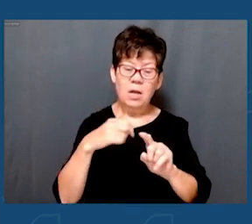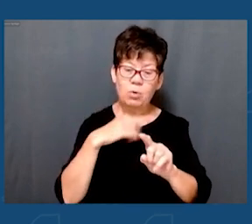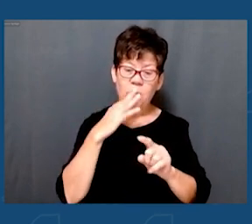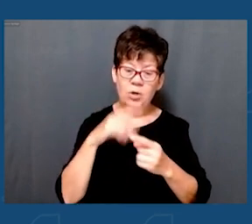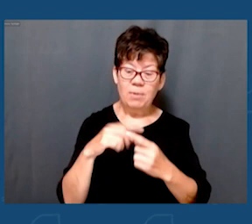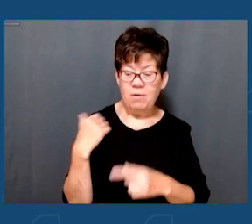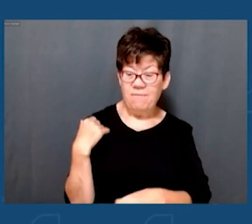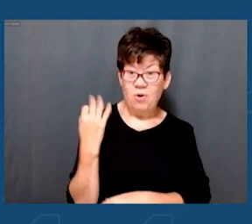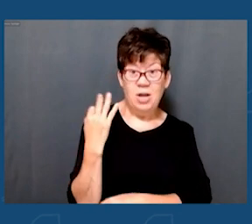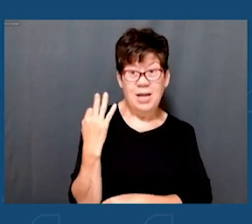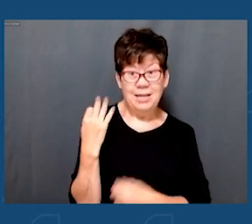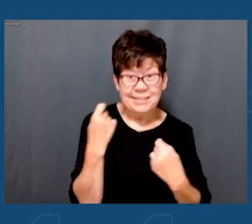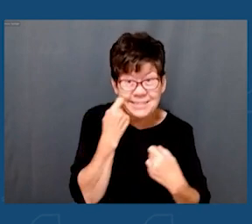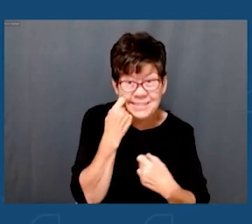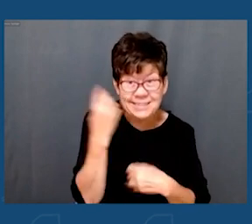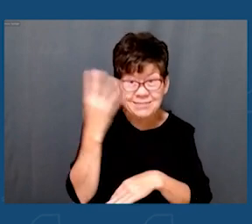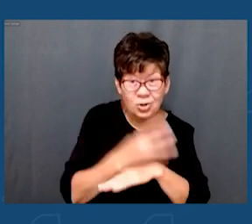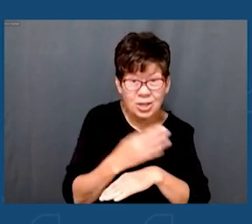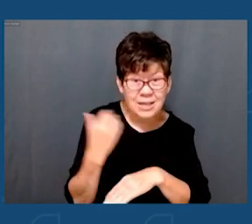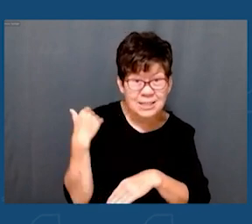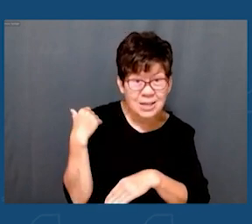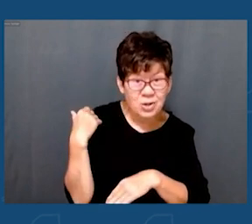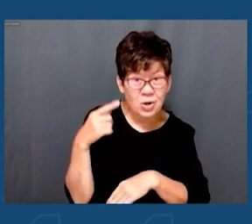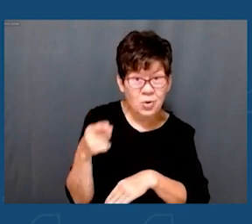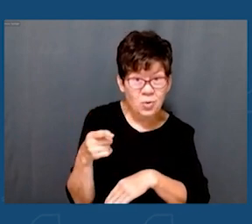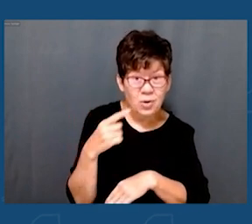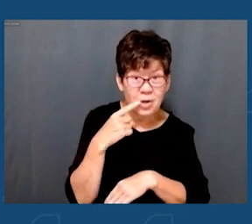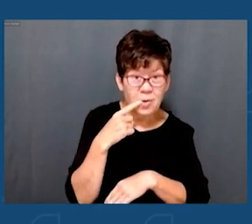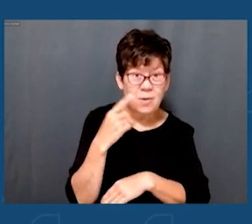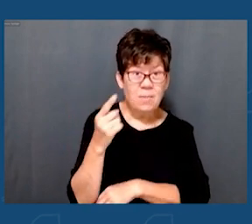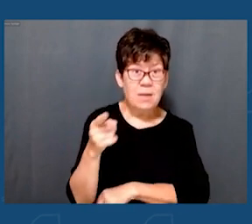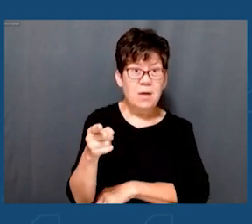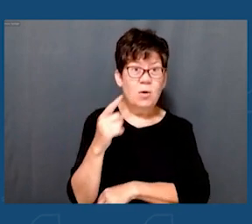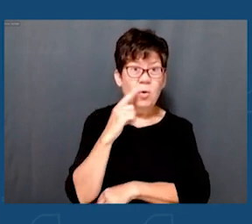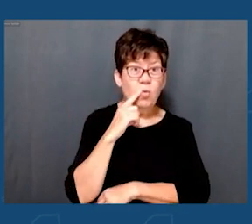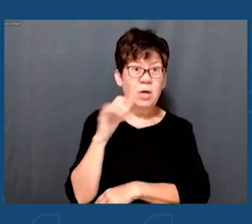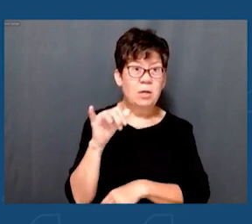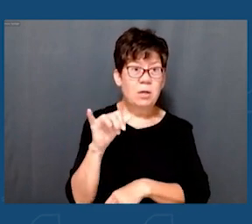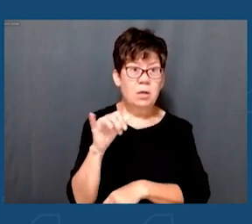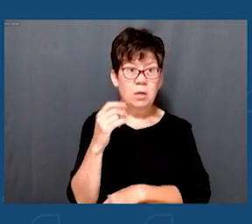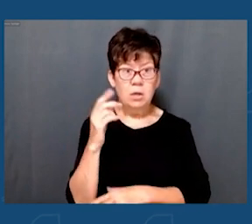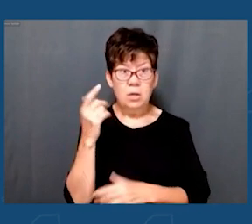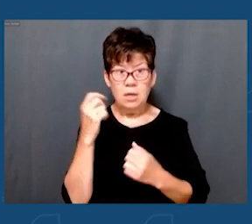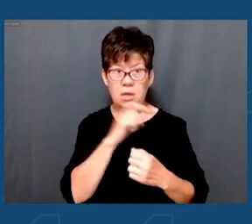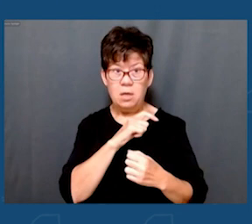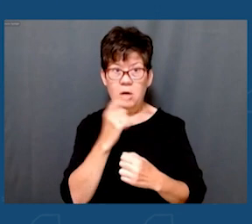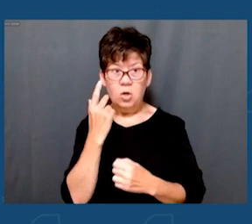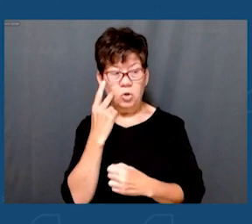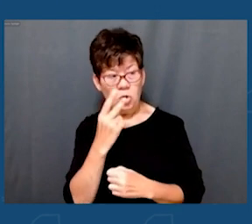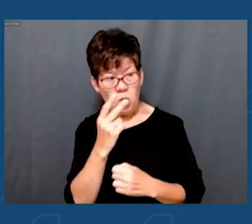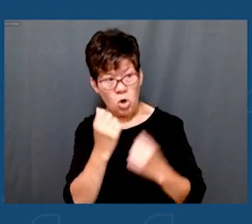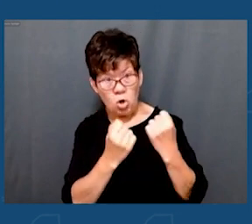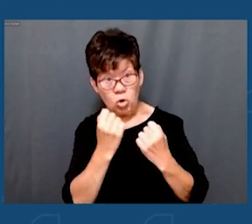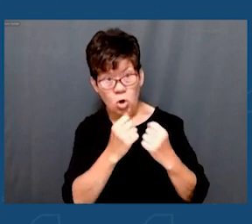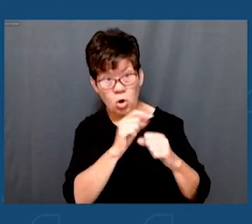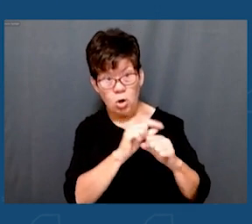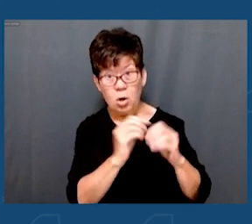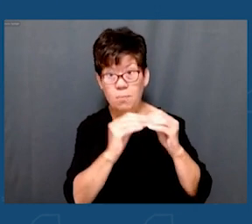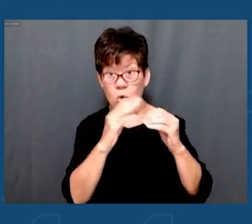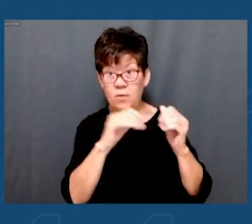ago, State Trooper Richard Albert was patrolling I-88 in Duanesburg when he spotted a car traveling more than 100 miles an